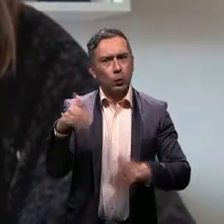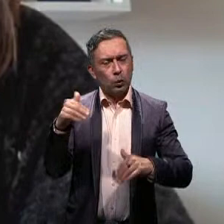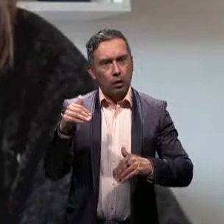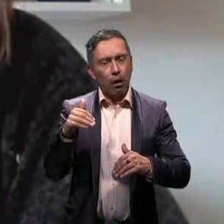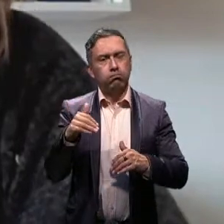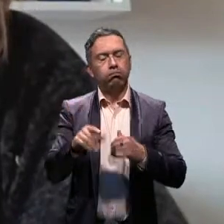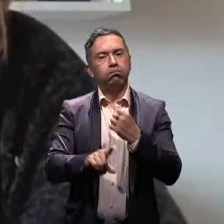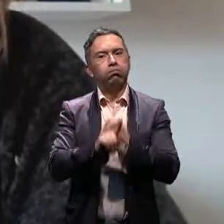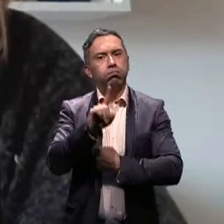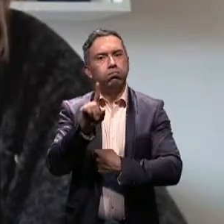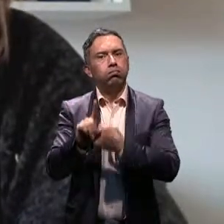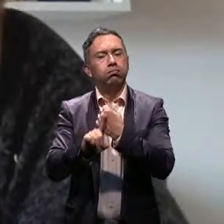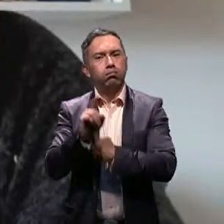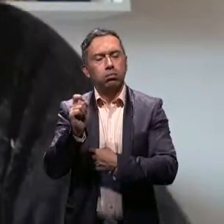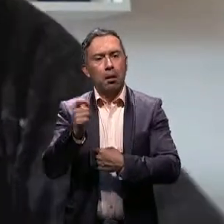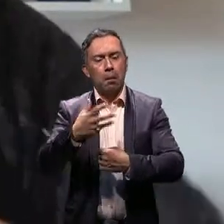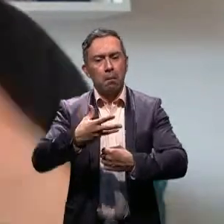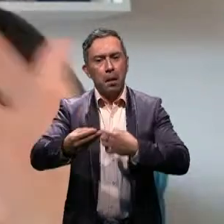is difficult.